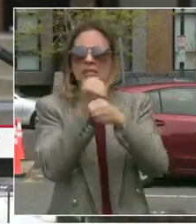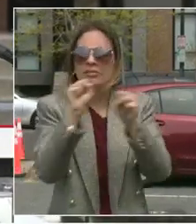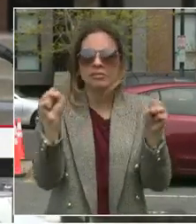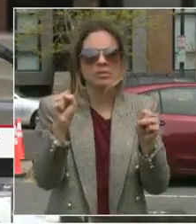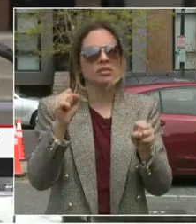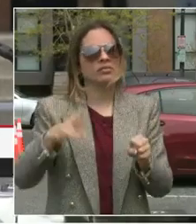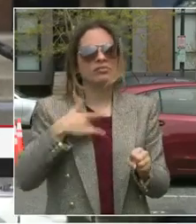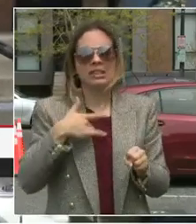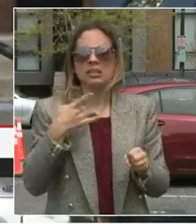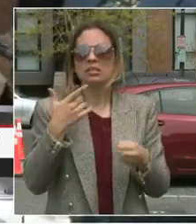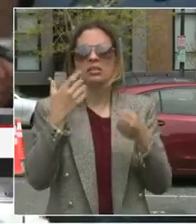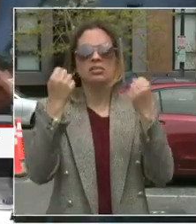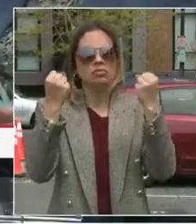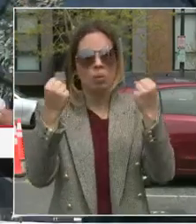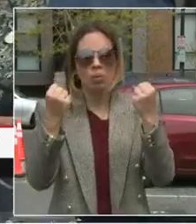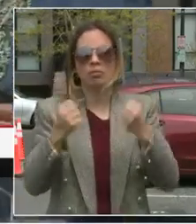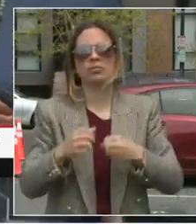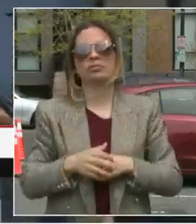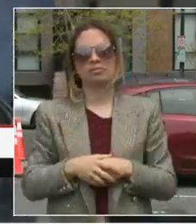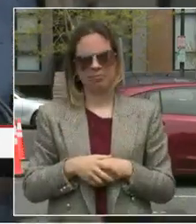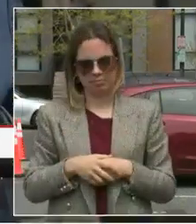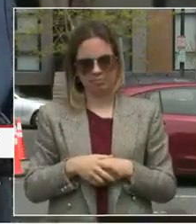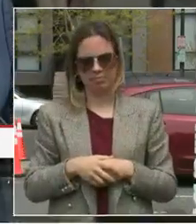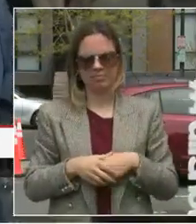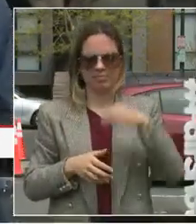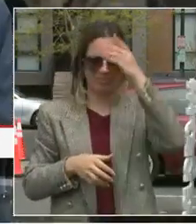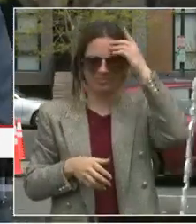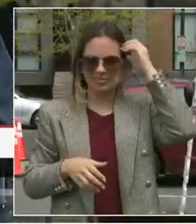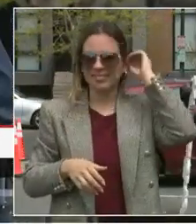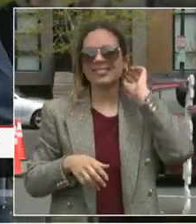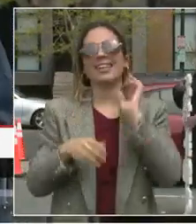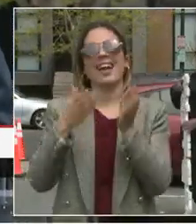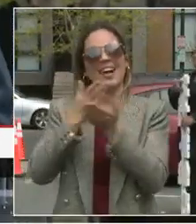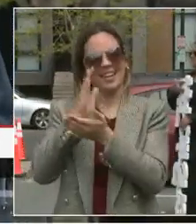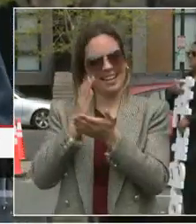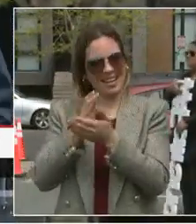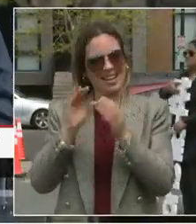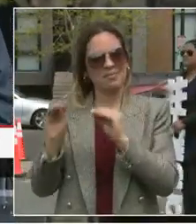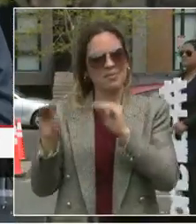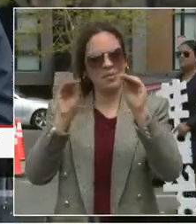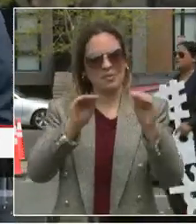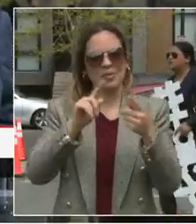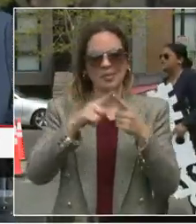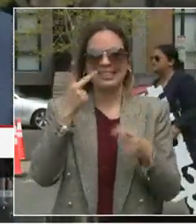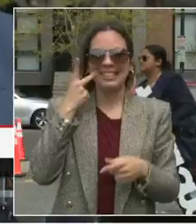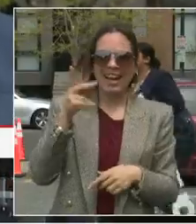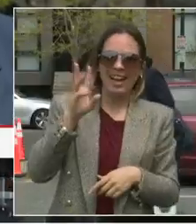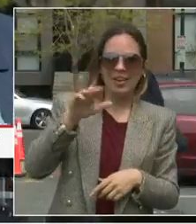All right, let's get ready to move on with Donald.